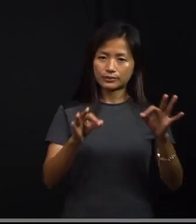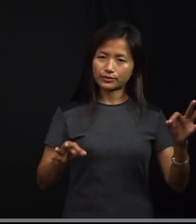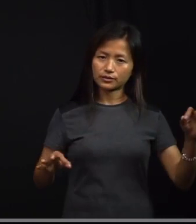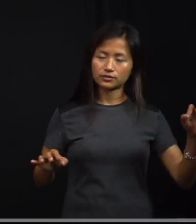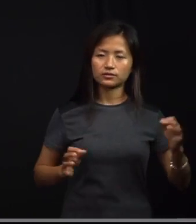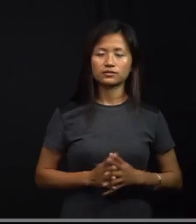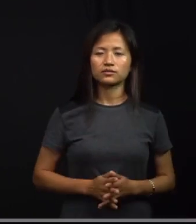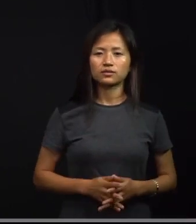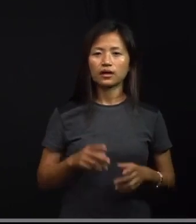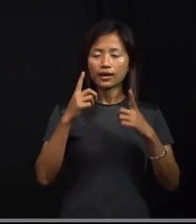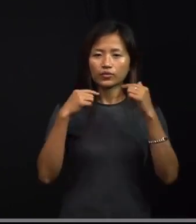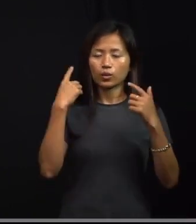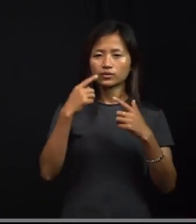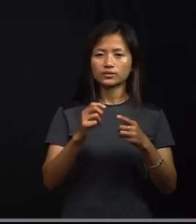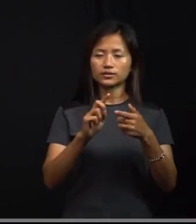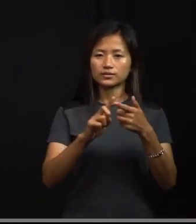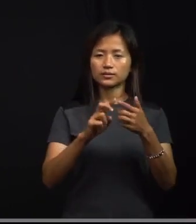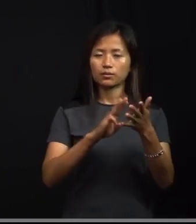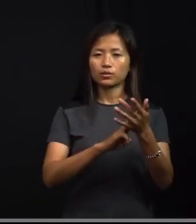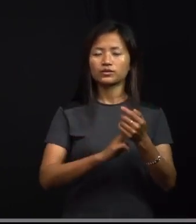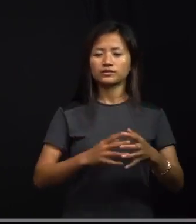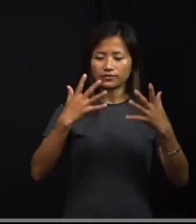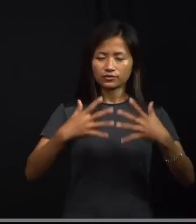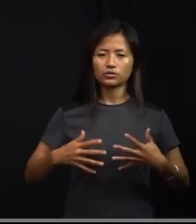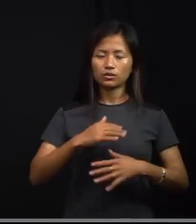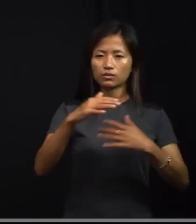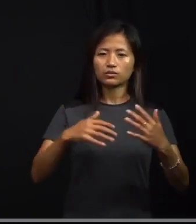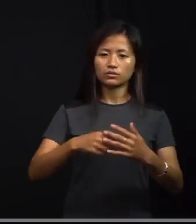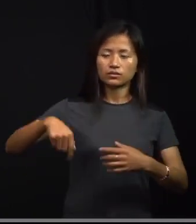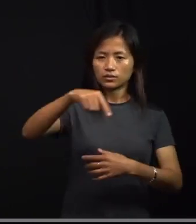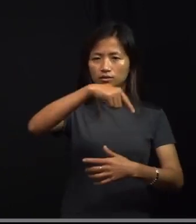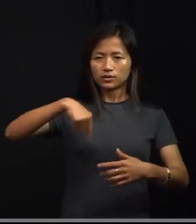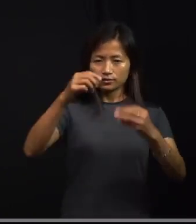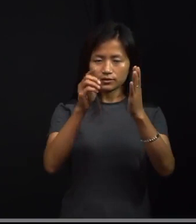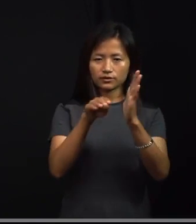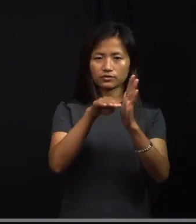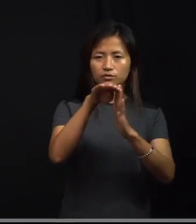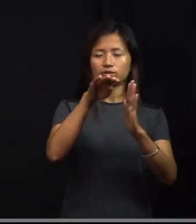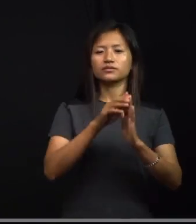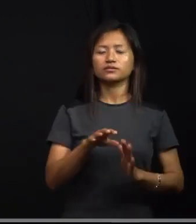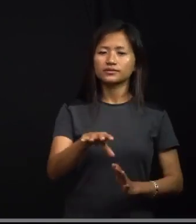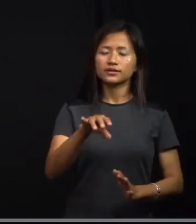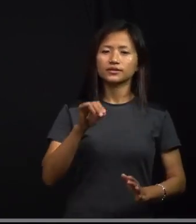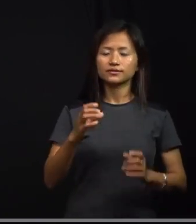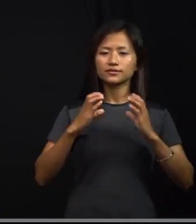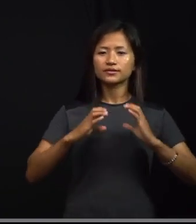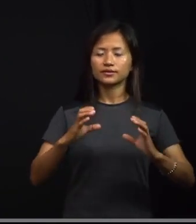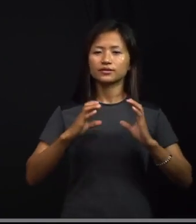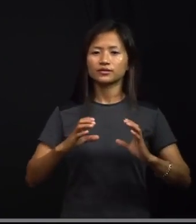the emotional, the intellect and the physical things, all-round development is being taken care of